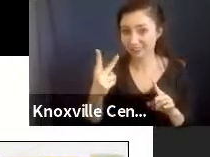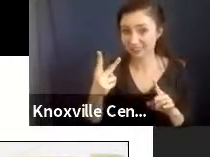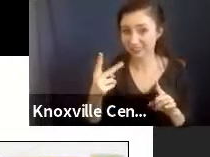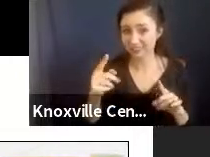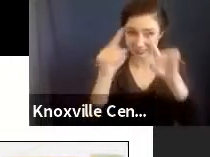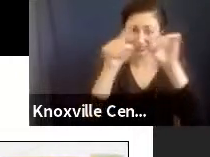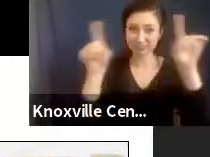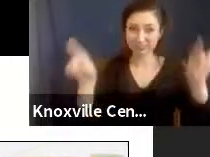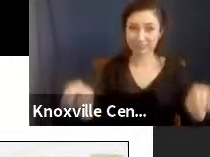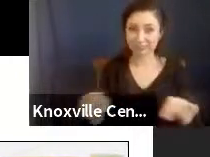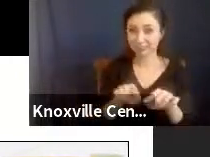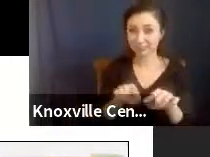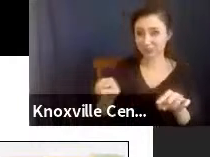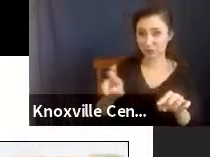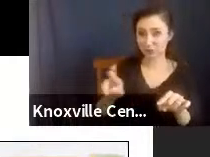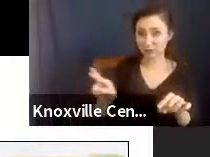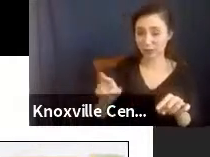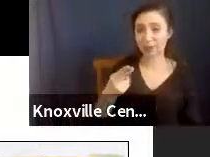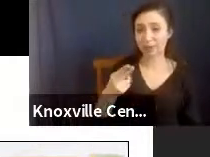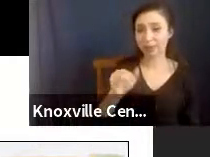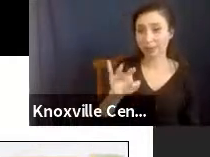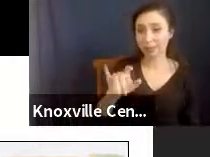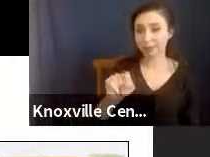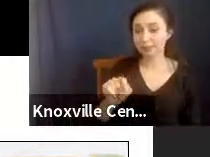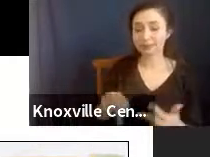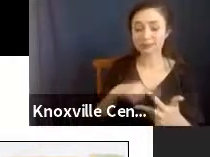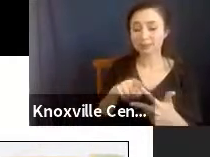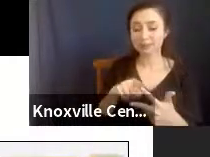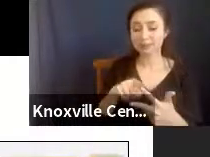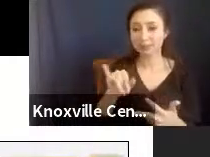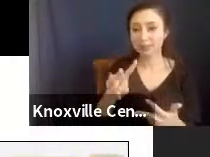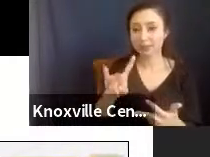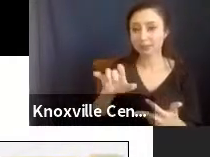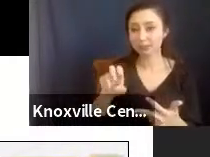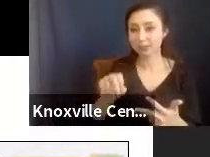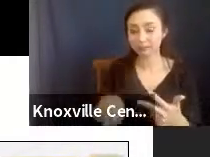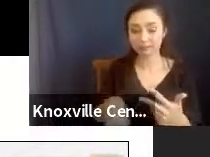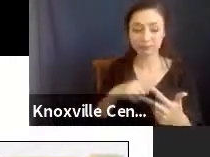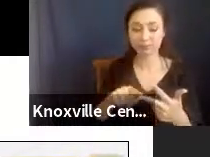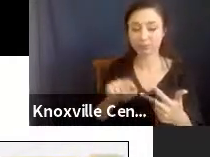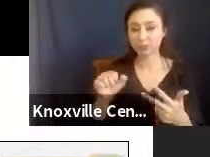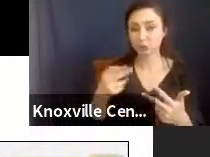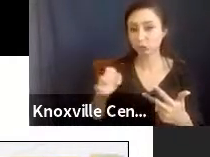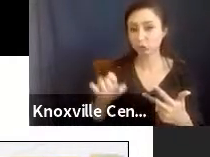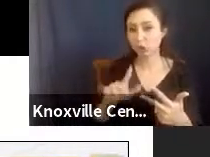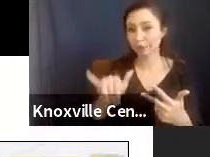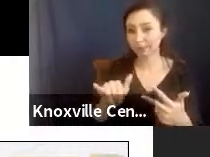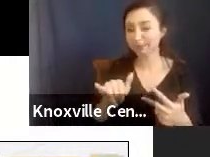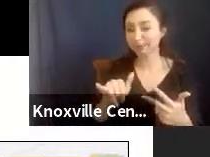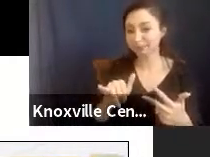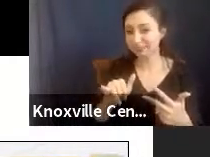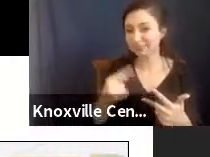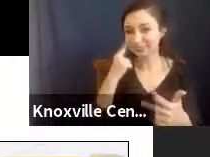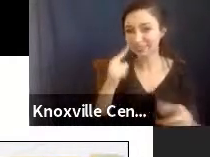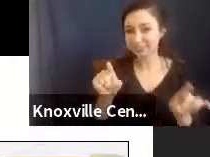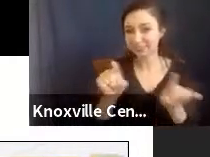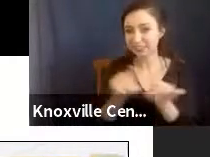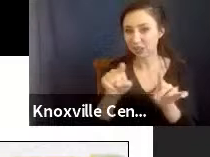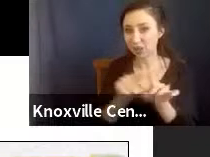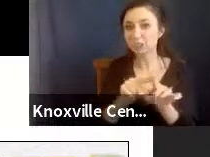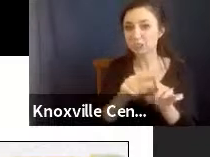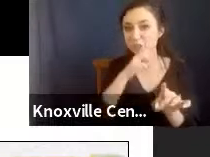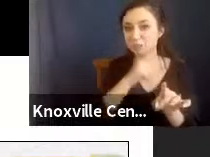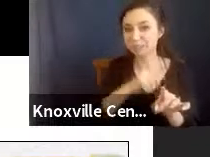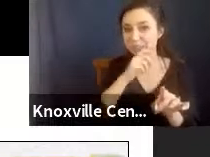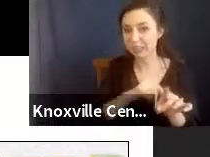but then Hamilton, Davidson, and Shelby, again, potentially driven by the age